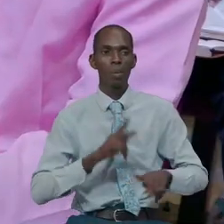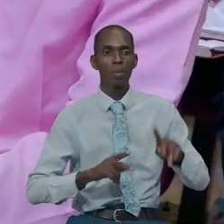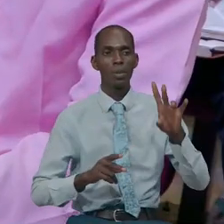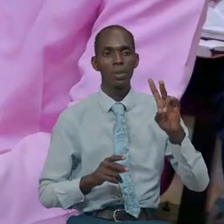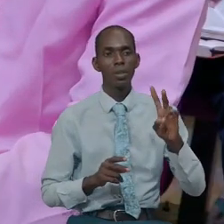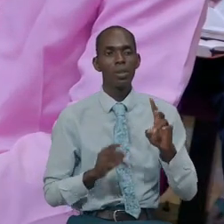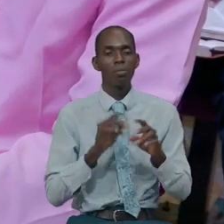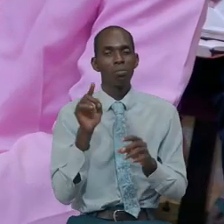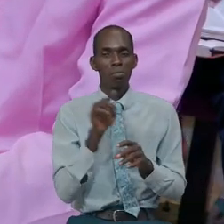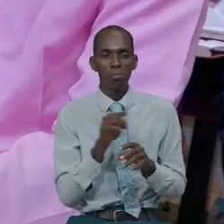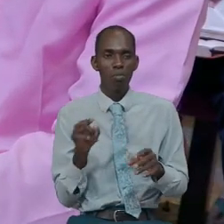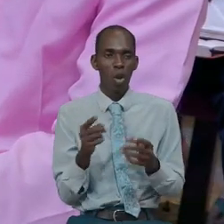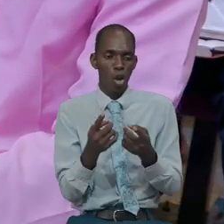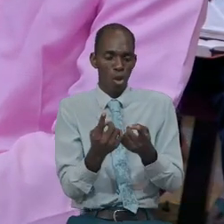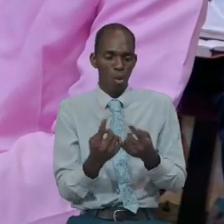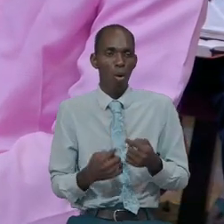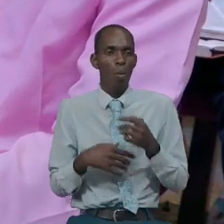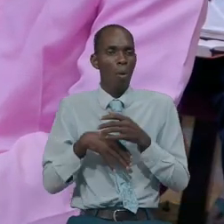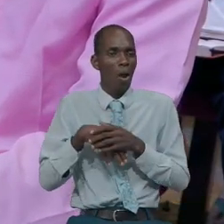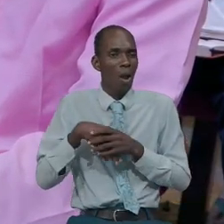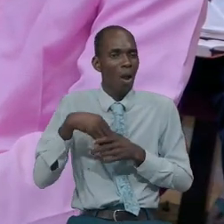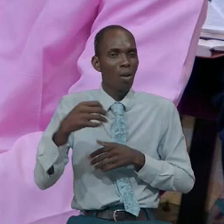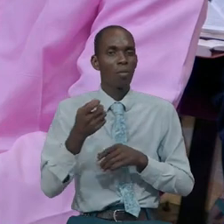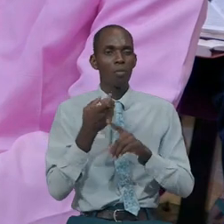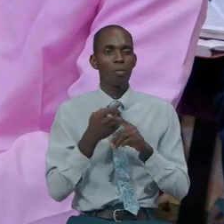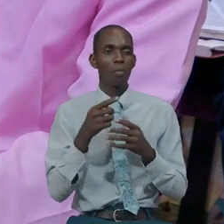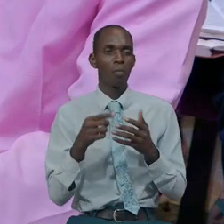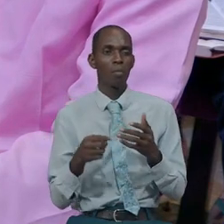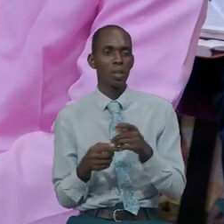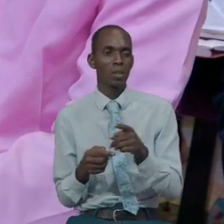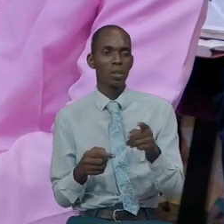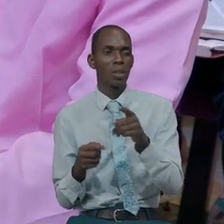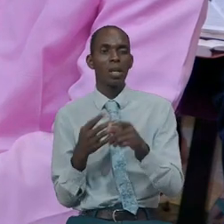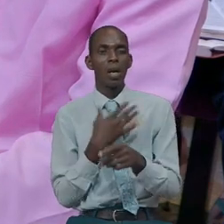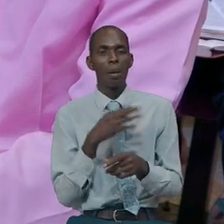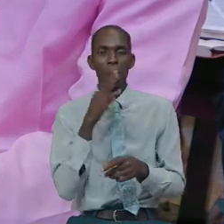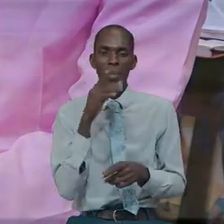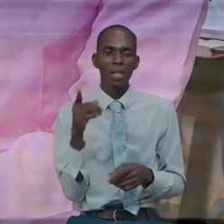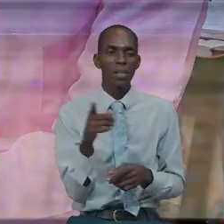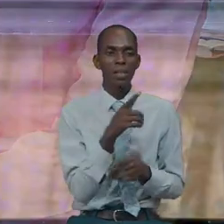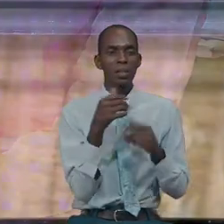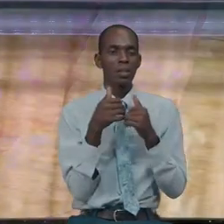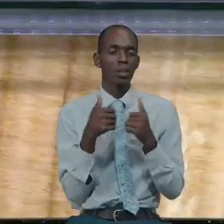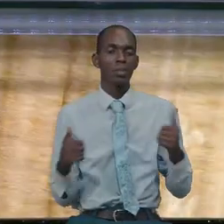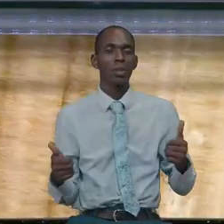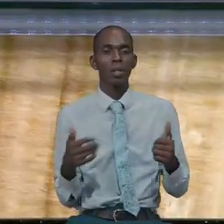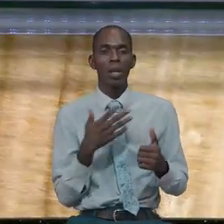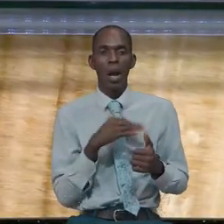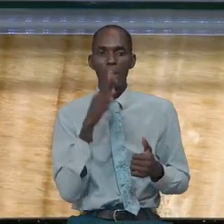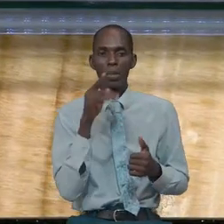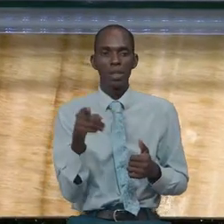Verse 17 says, wherefore come out from among them and be ye separate. That's what God said. And be